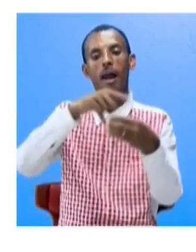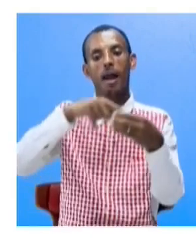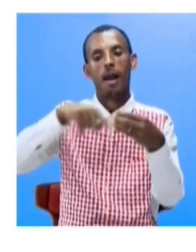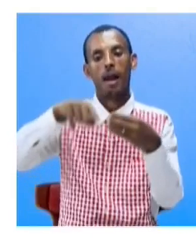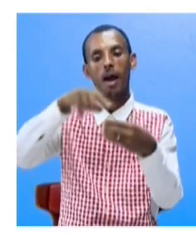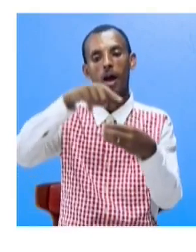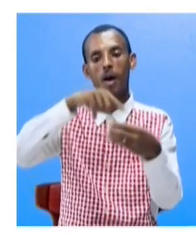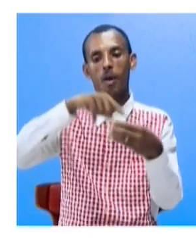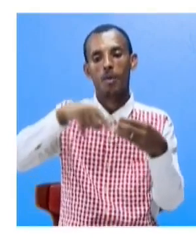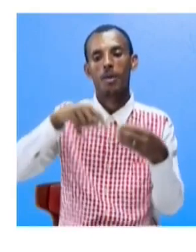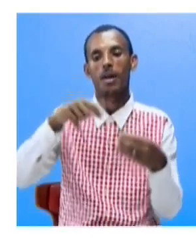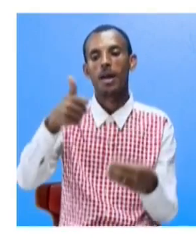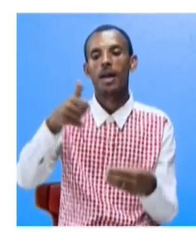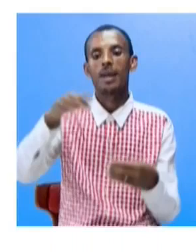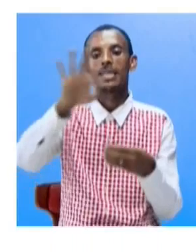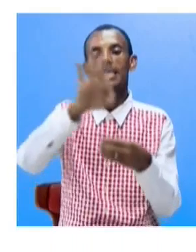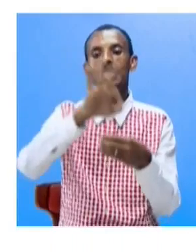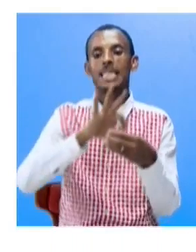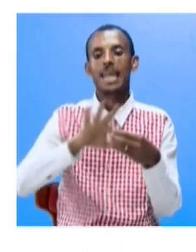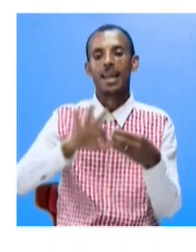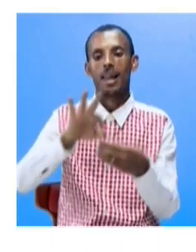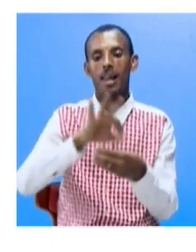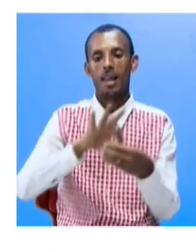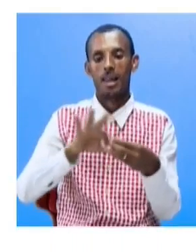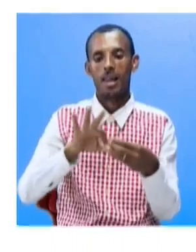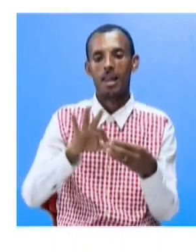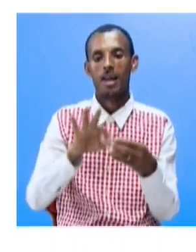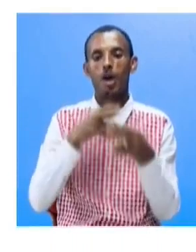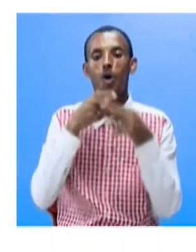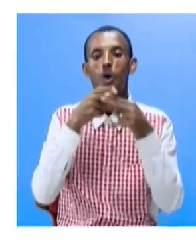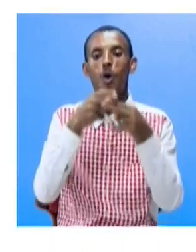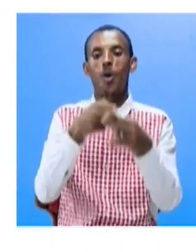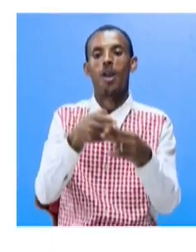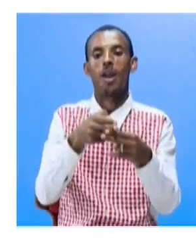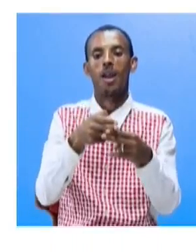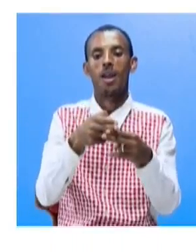a circle is called